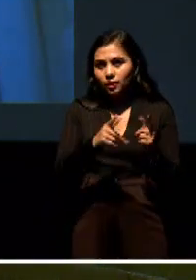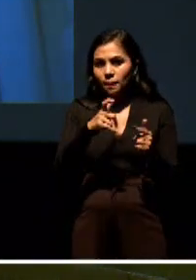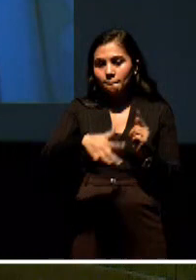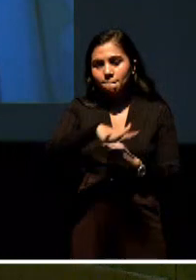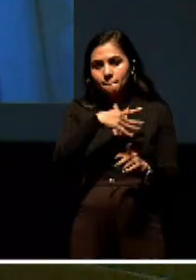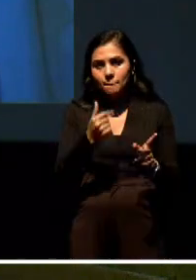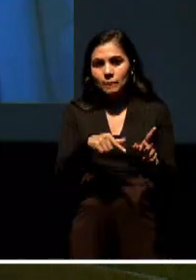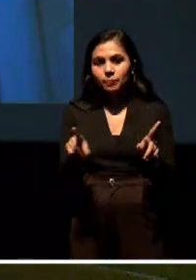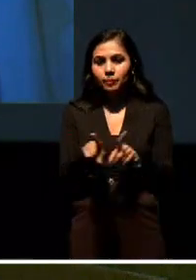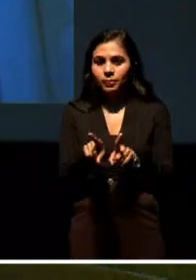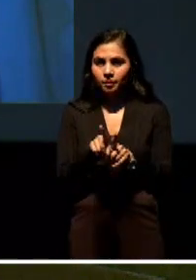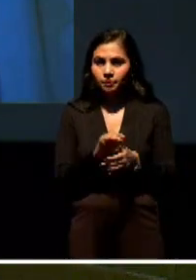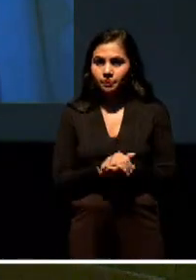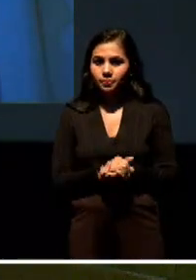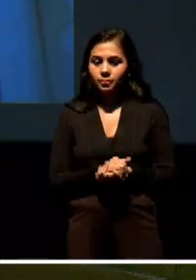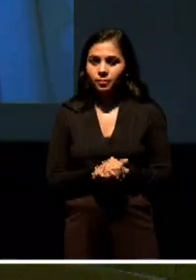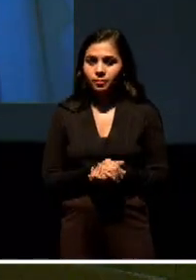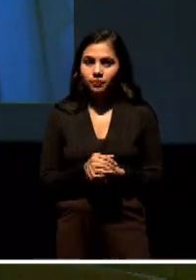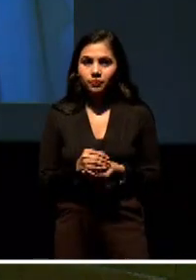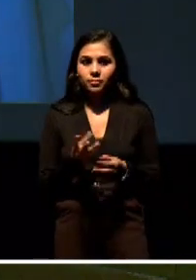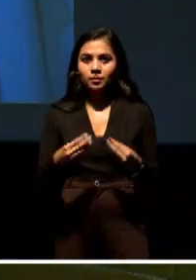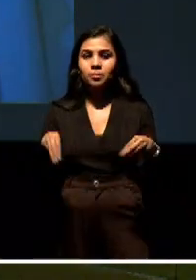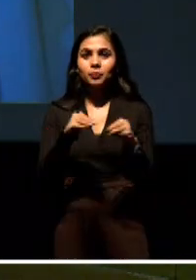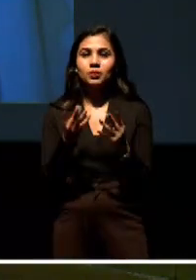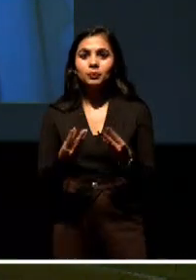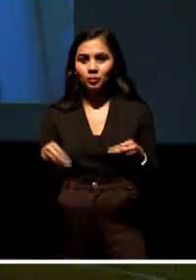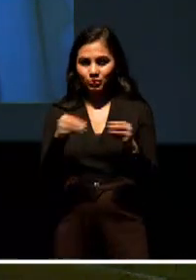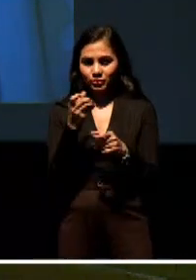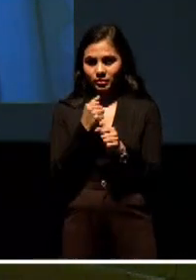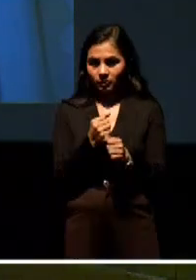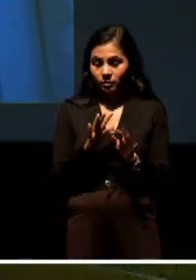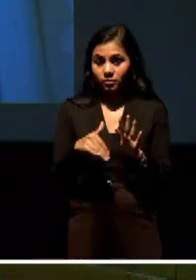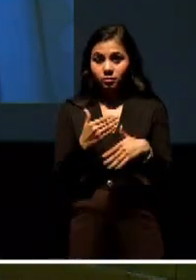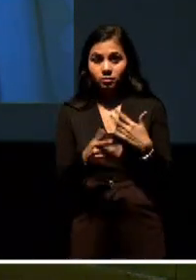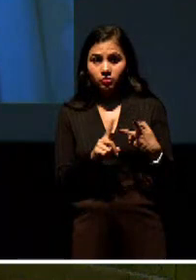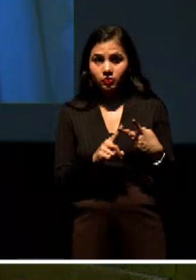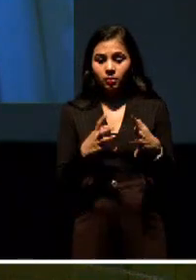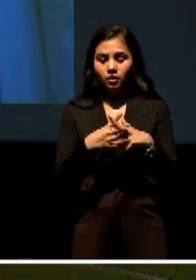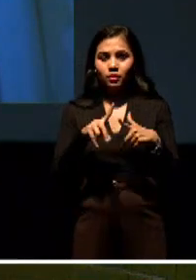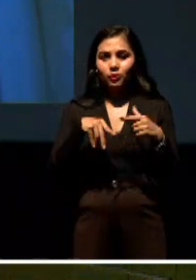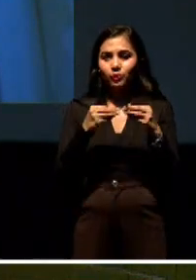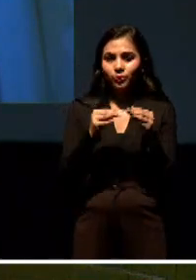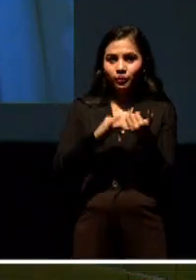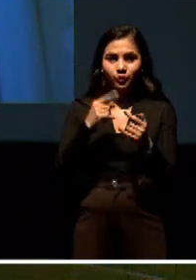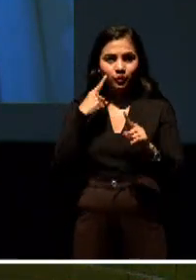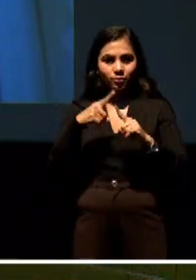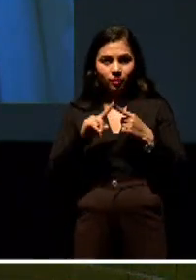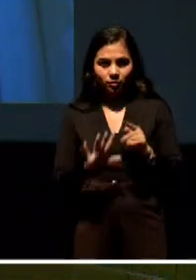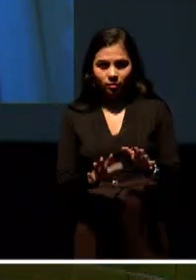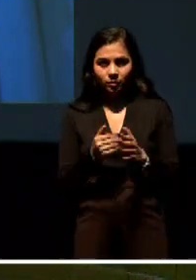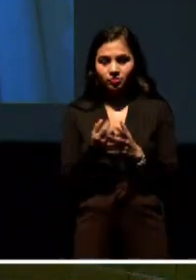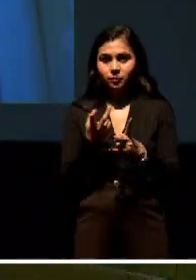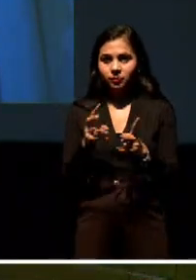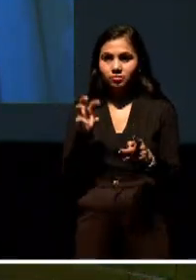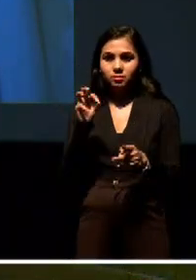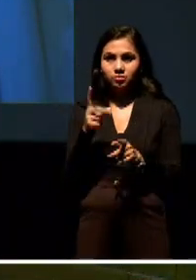to be homogenizing, which is making it more difficult, number one. Number two, websites have been around now for 20, 30